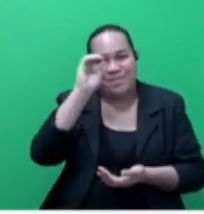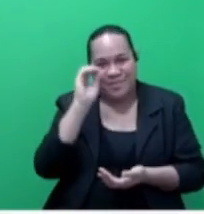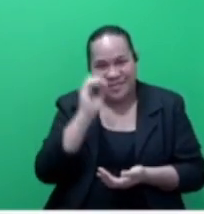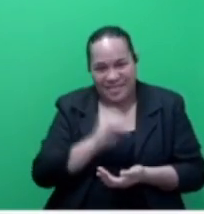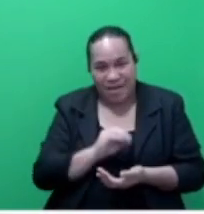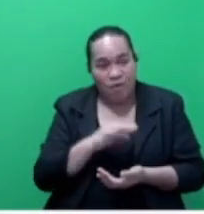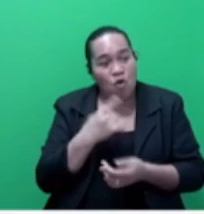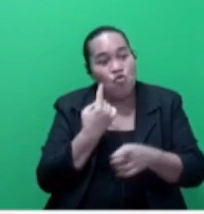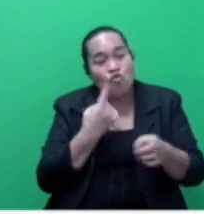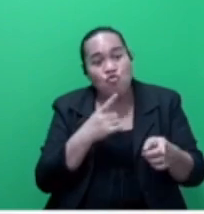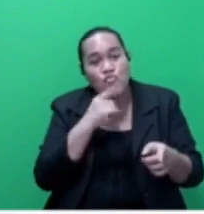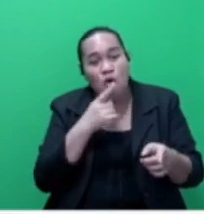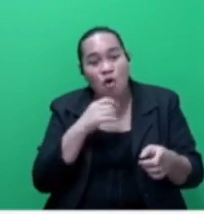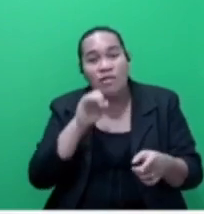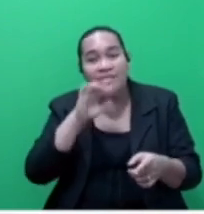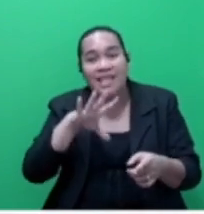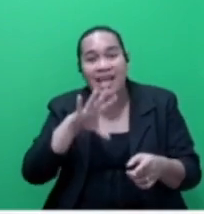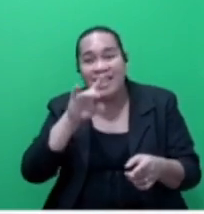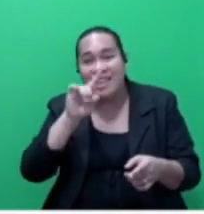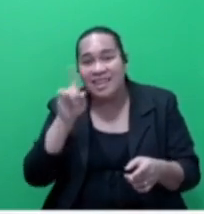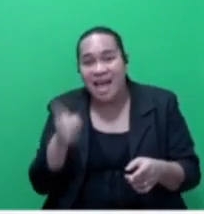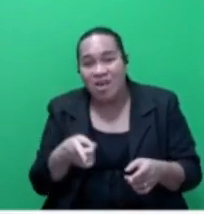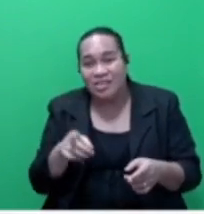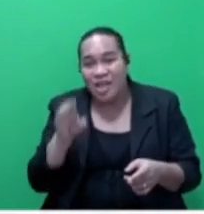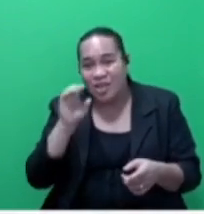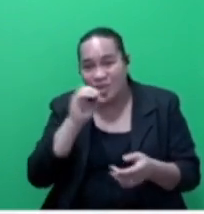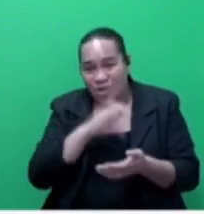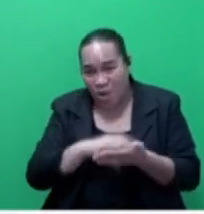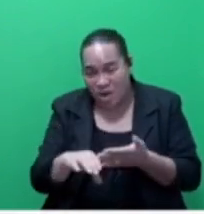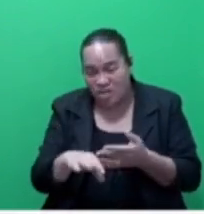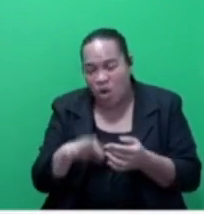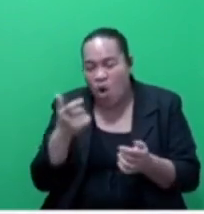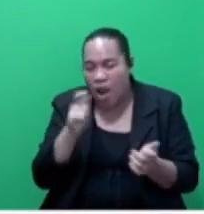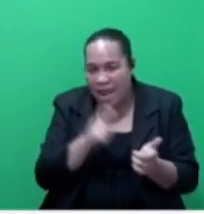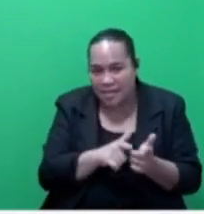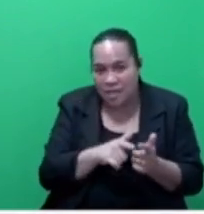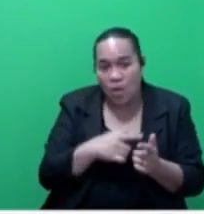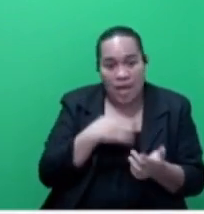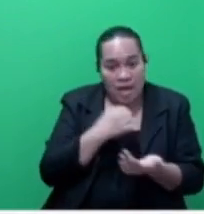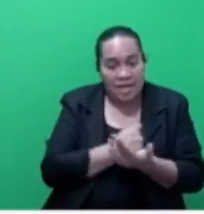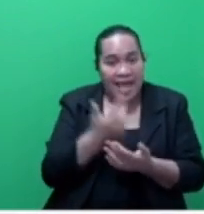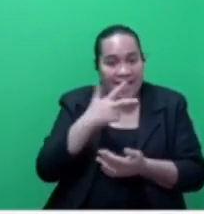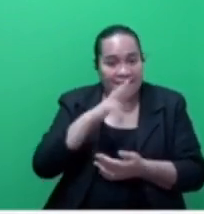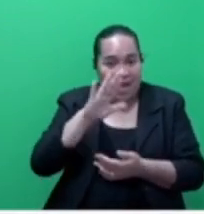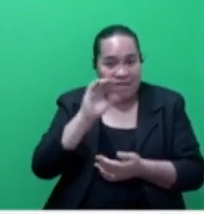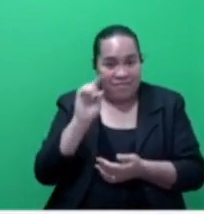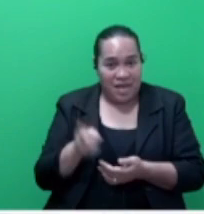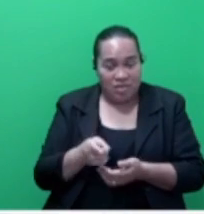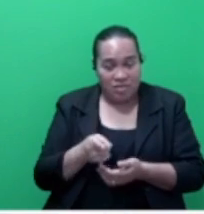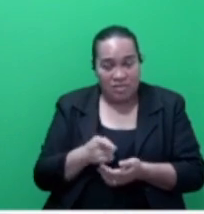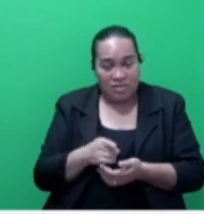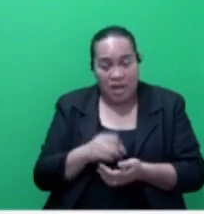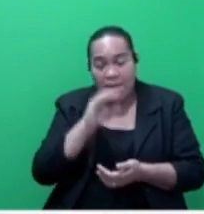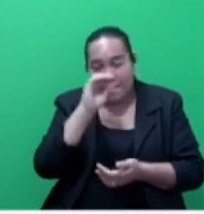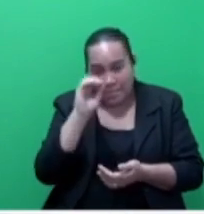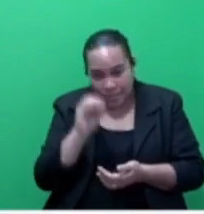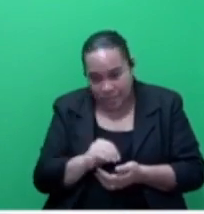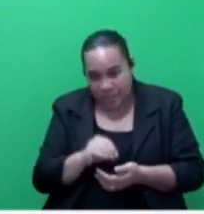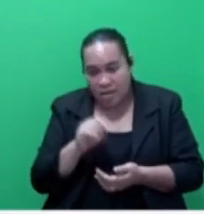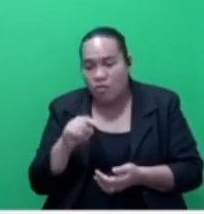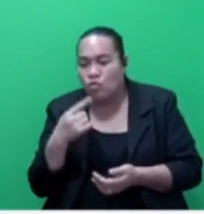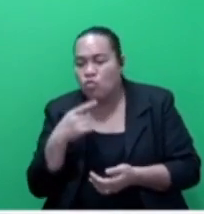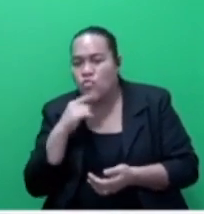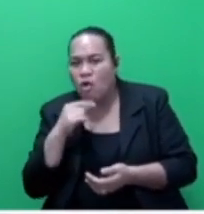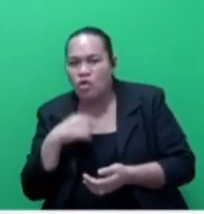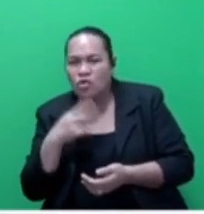have borrowed $10,000 or less. We guarantee up to 85% for those who borrowed $20,000 or less.